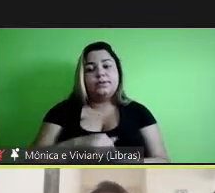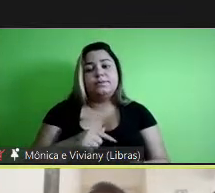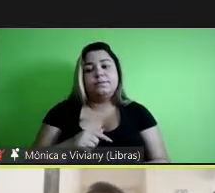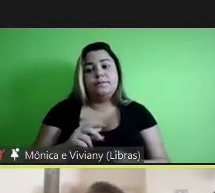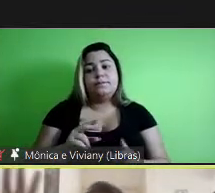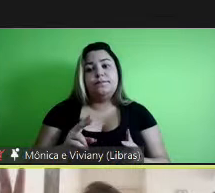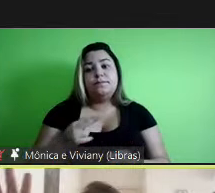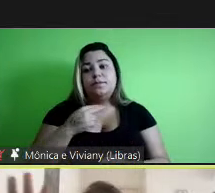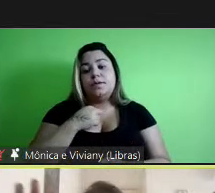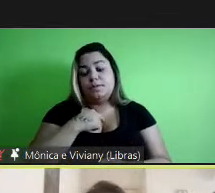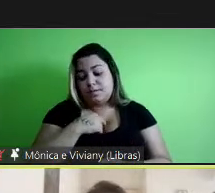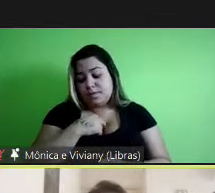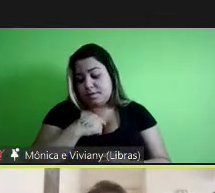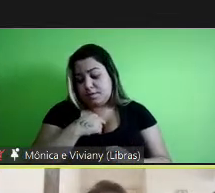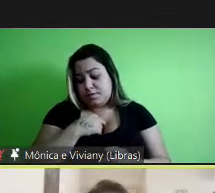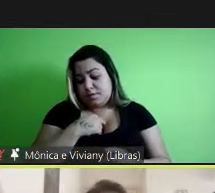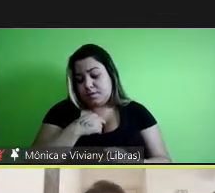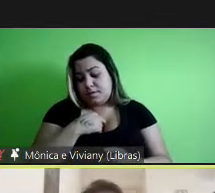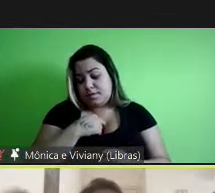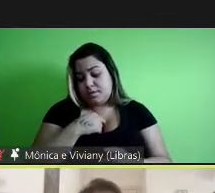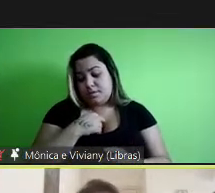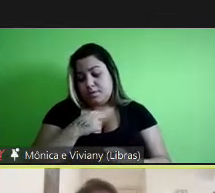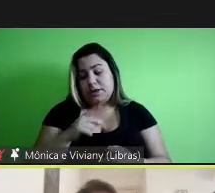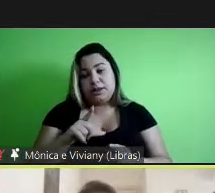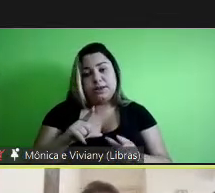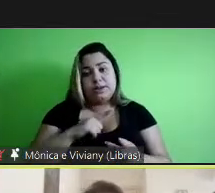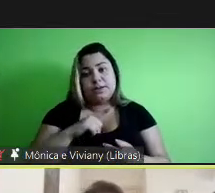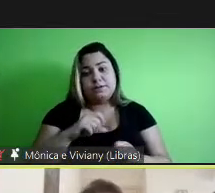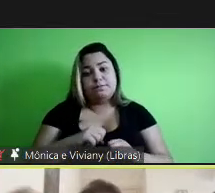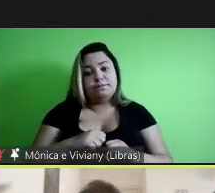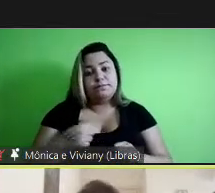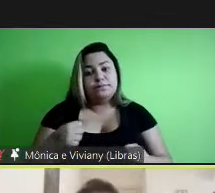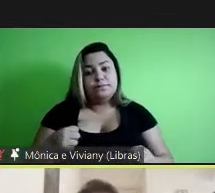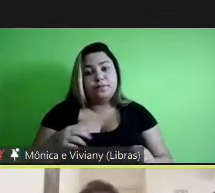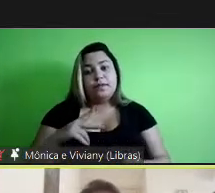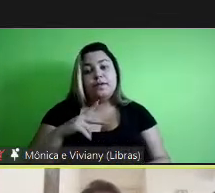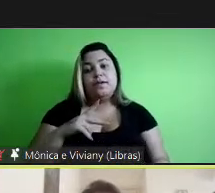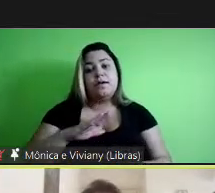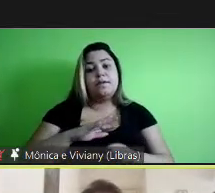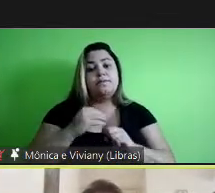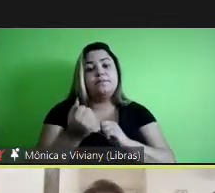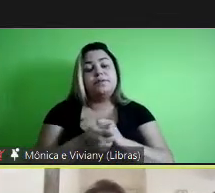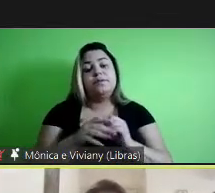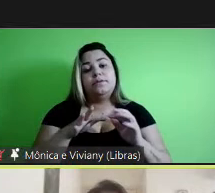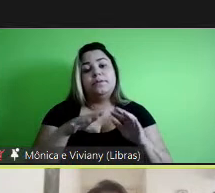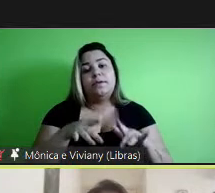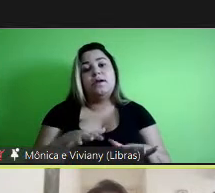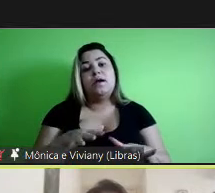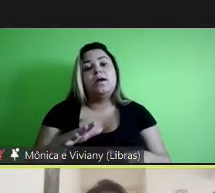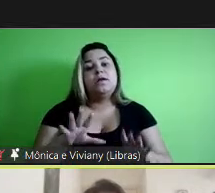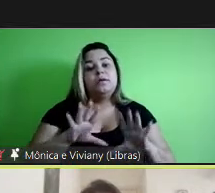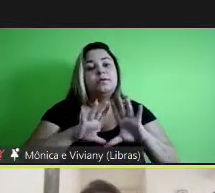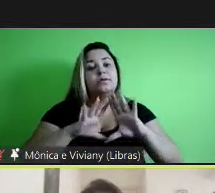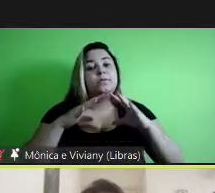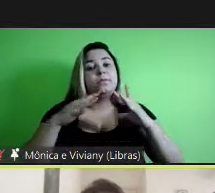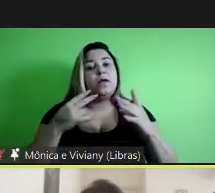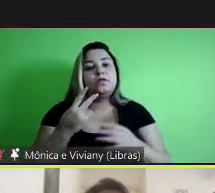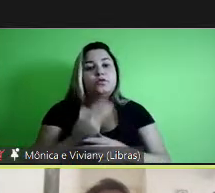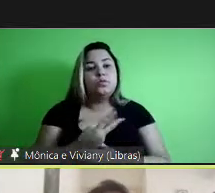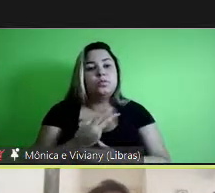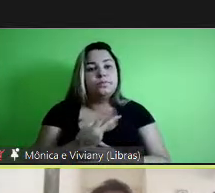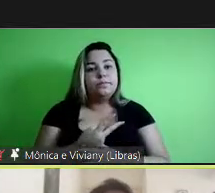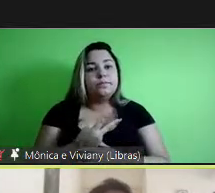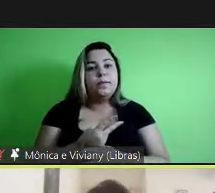time to do that. I do not have the graphs here, but if we see now, even with the pandemic, we are increasing